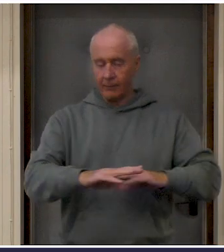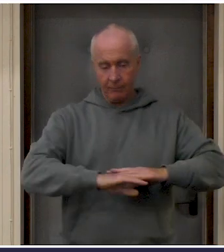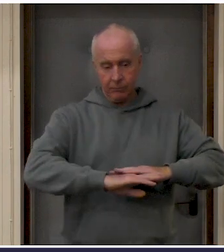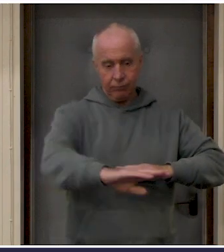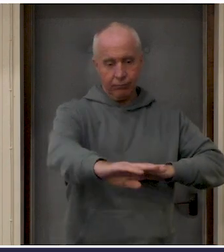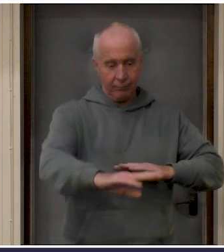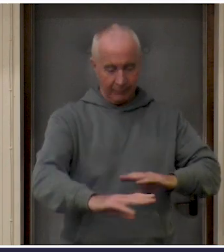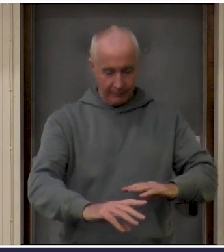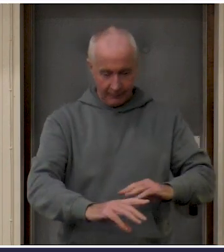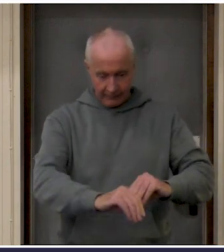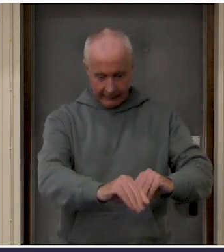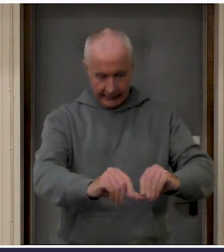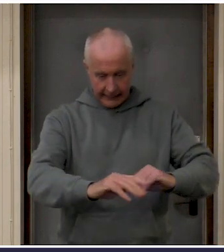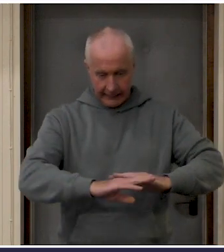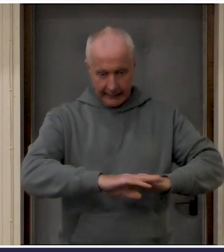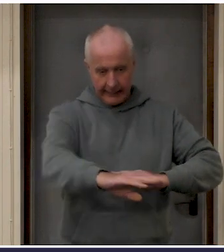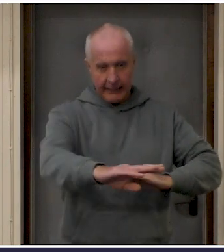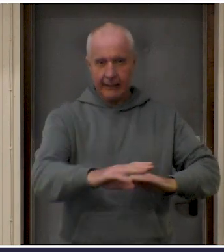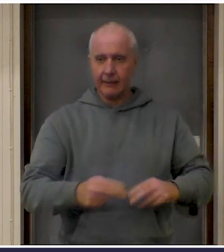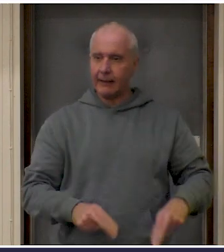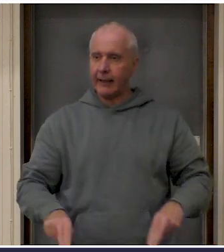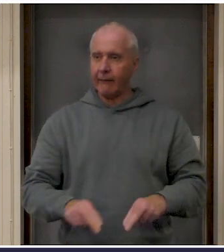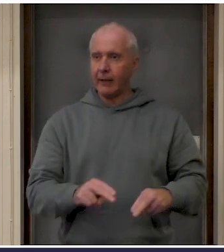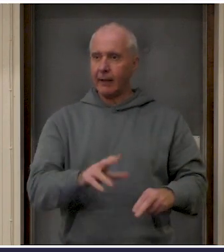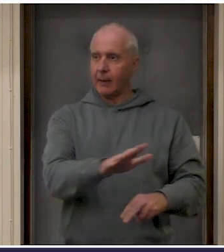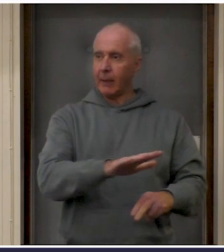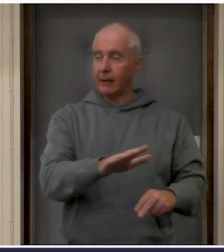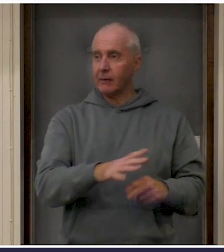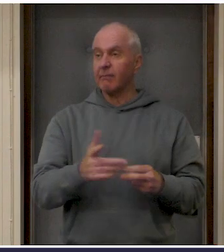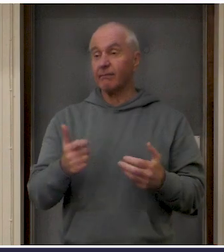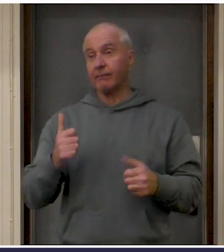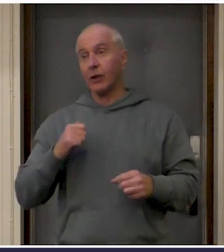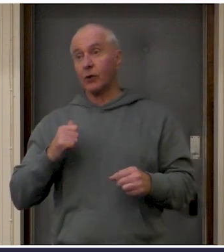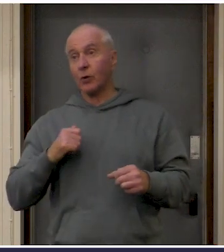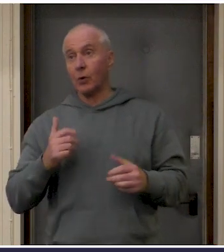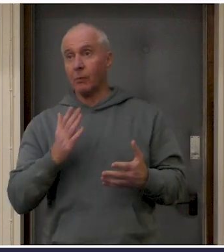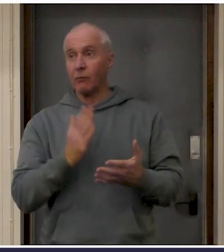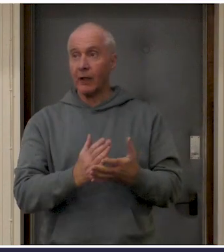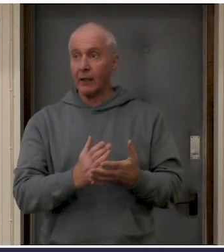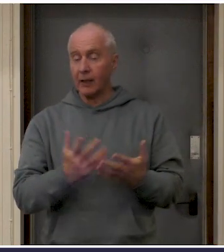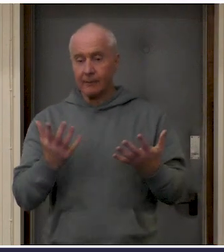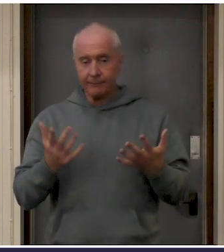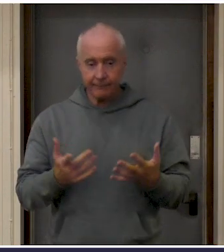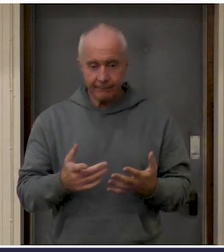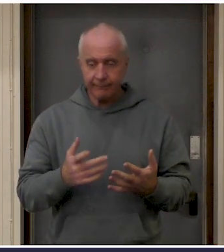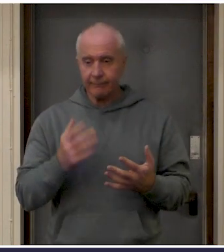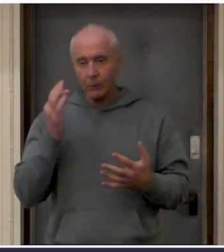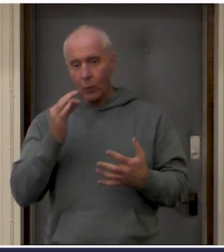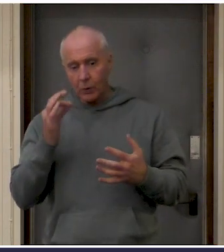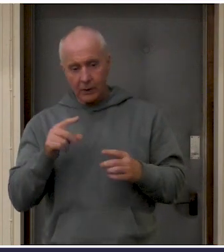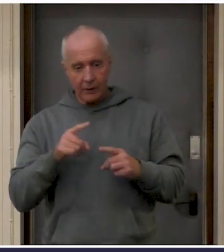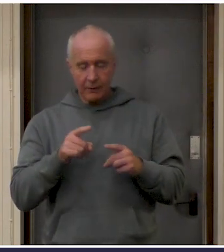And I assume, not looking into this in detail, but I assume there's principles like Fukushima wastewater release. If you distribute this thing